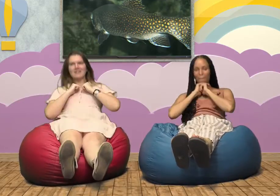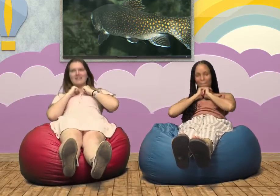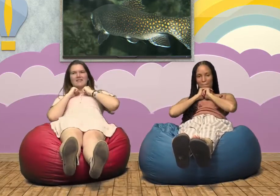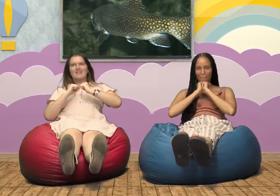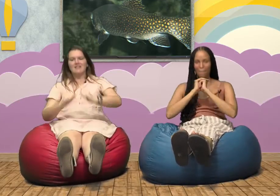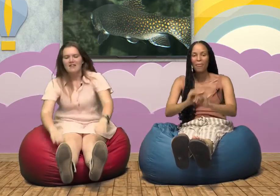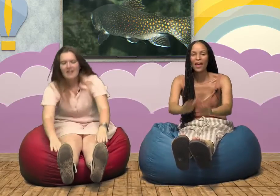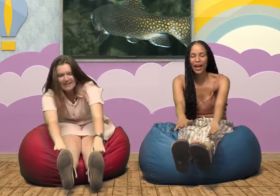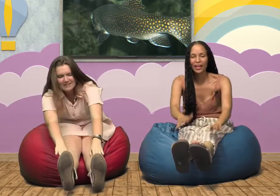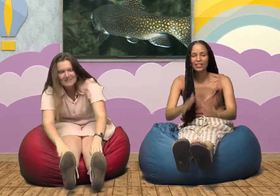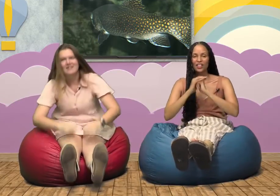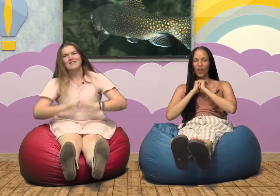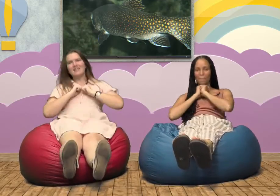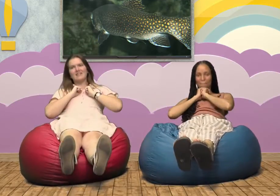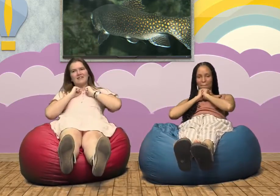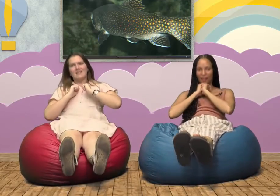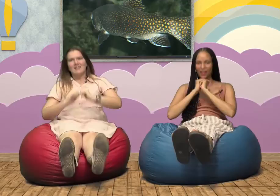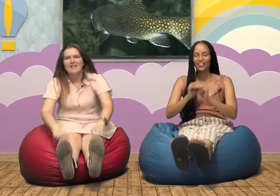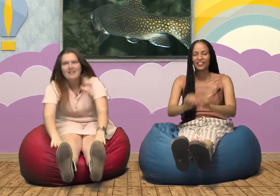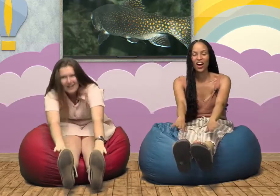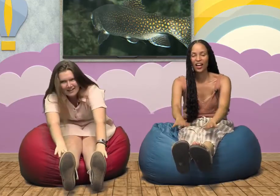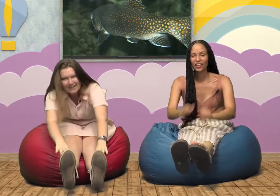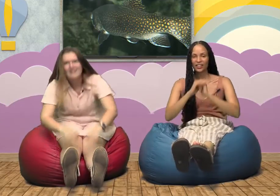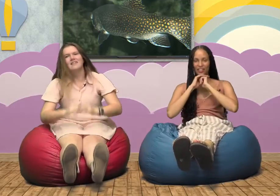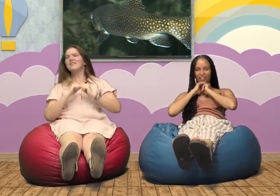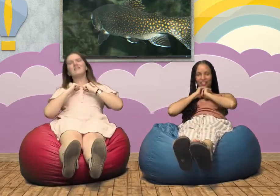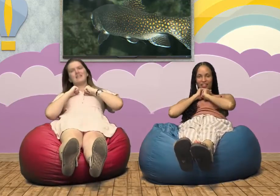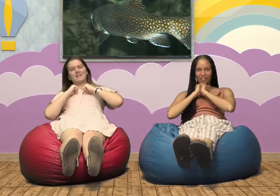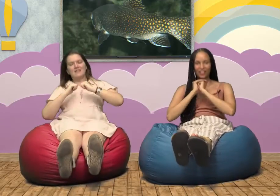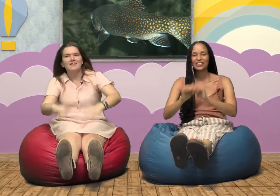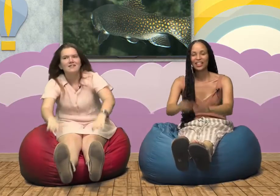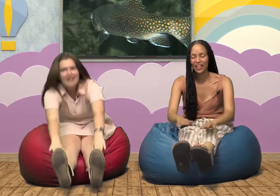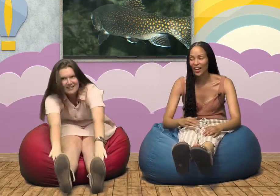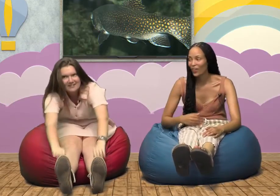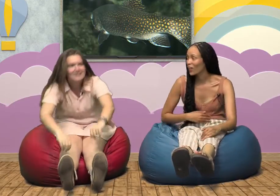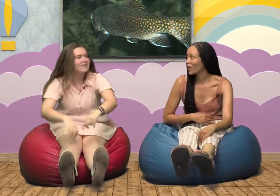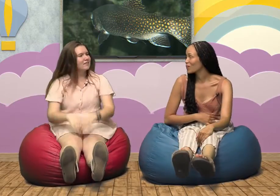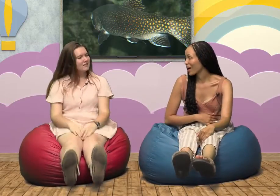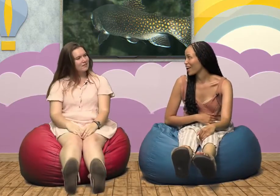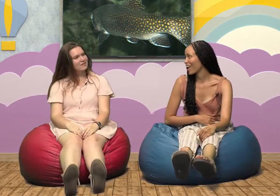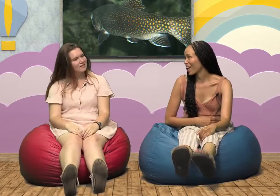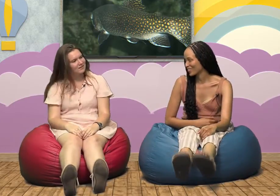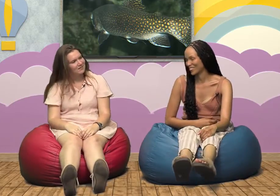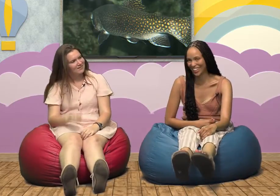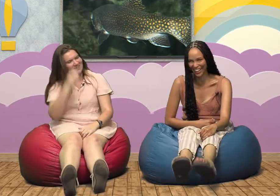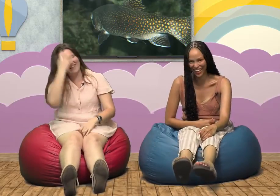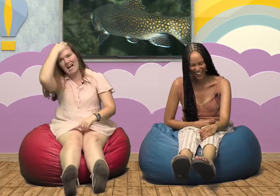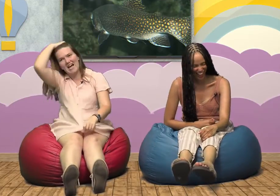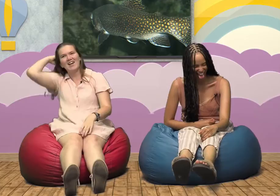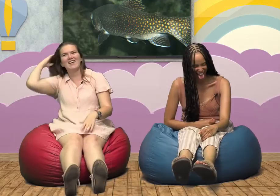7, 8, 9, 10. Oh, my